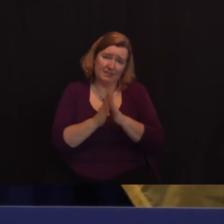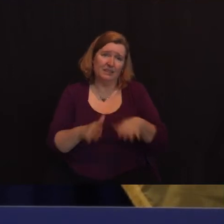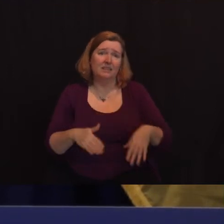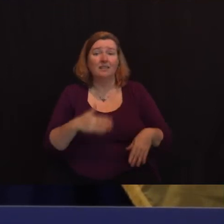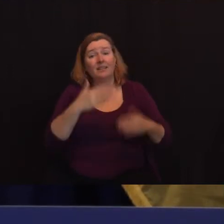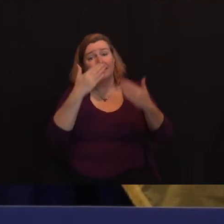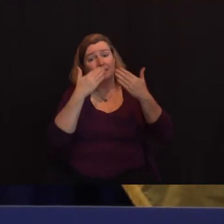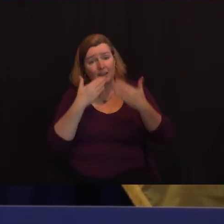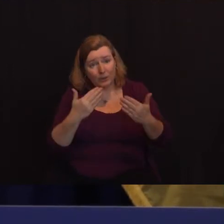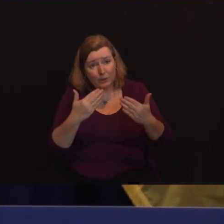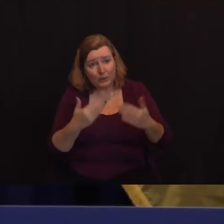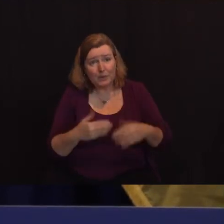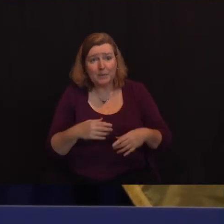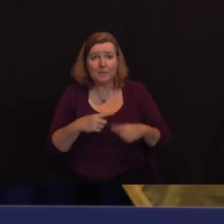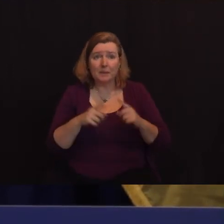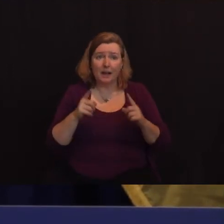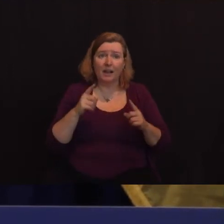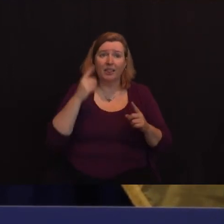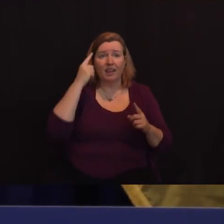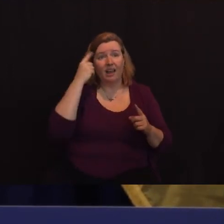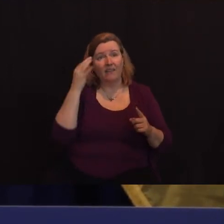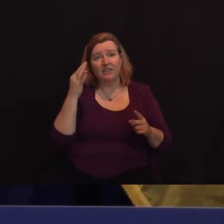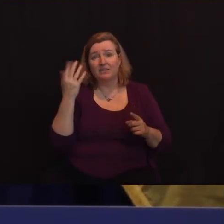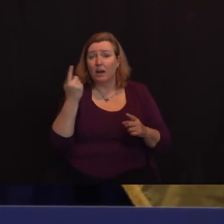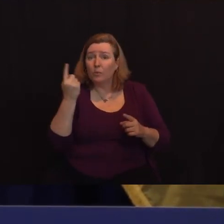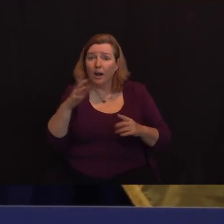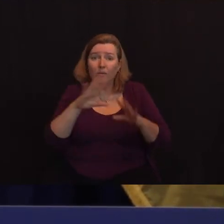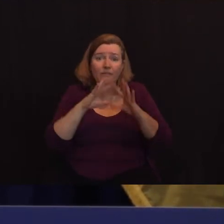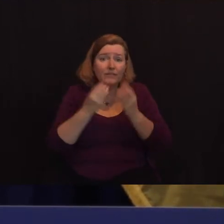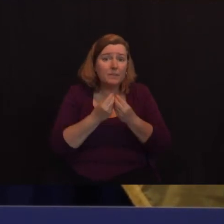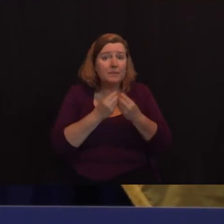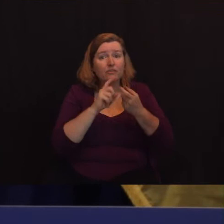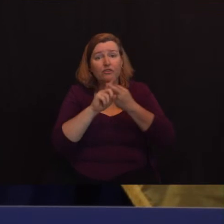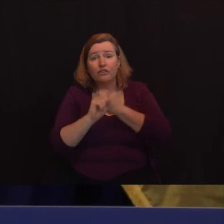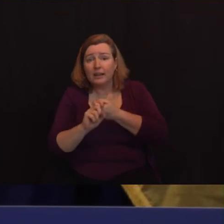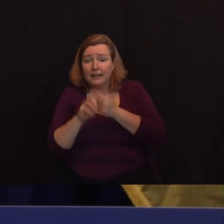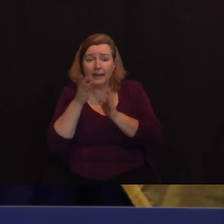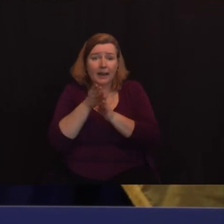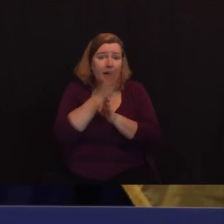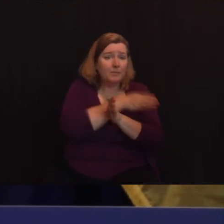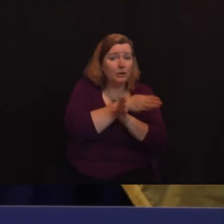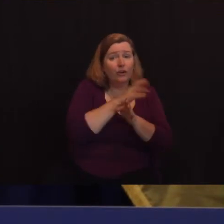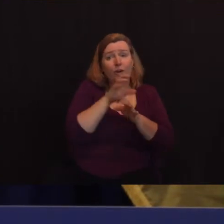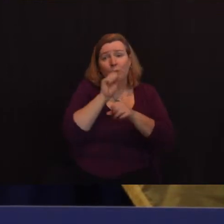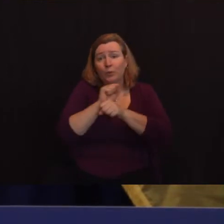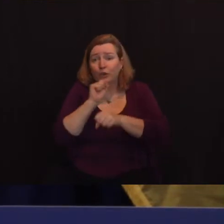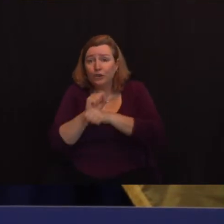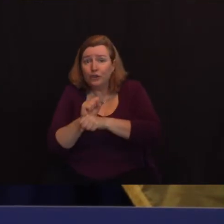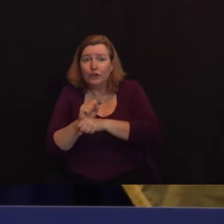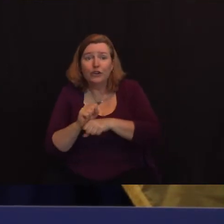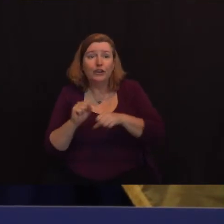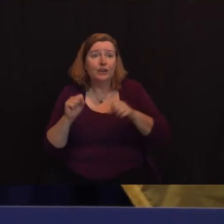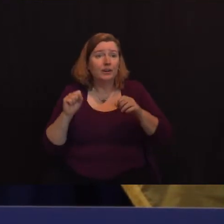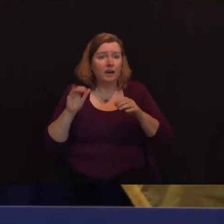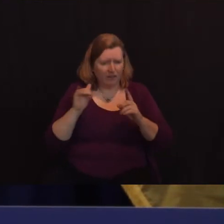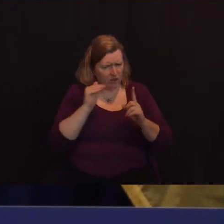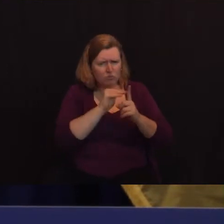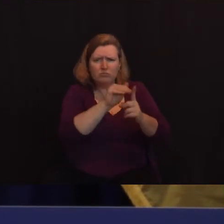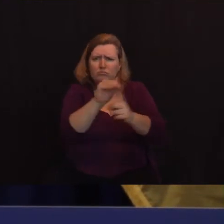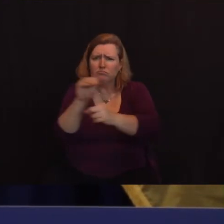But then please think of somebody in your family, a friend, a neighbor, a coworker, and remind them for their own personal